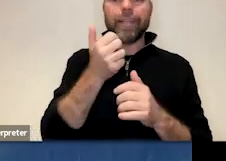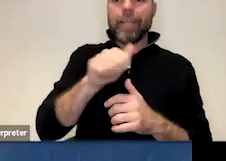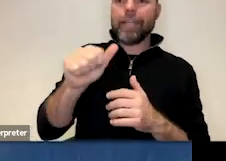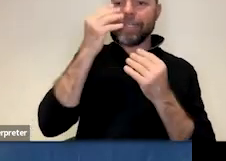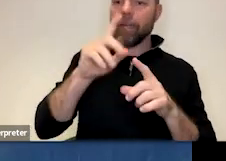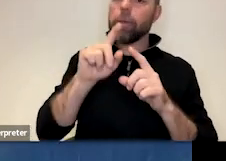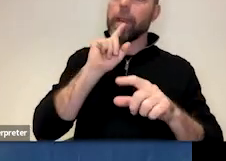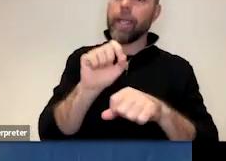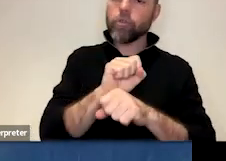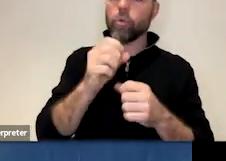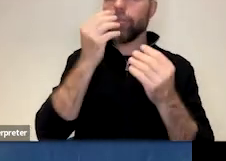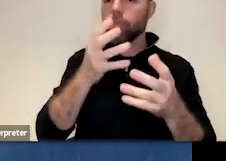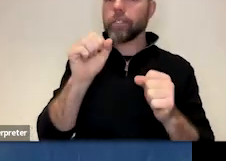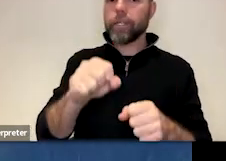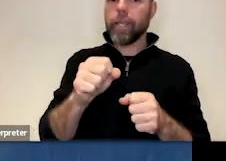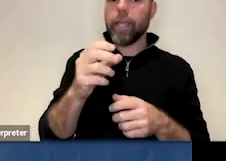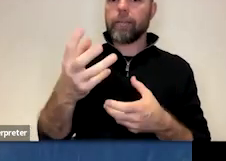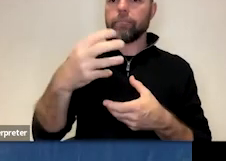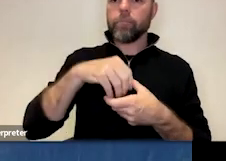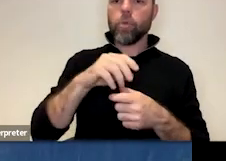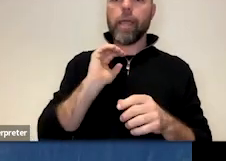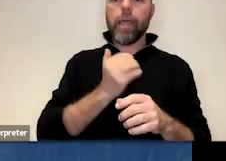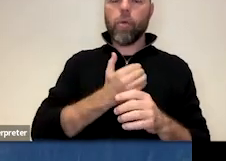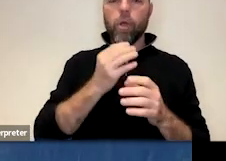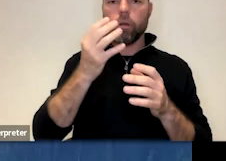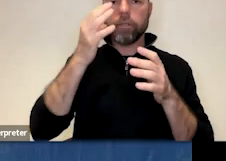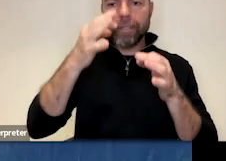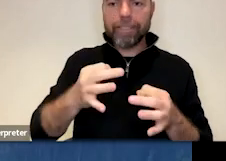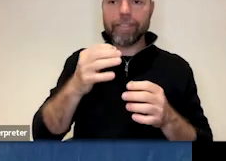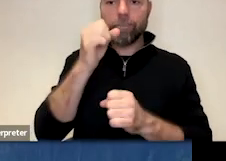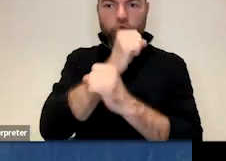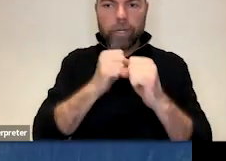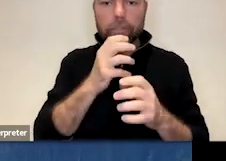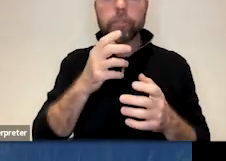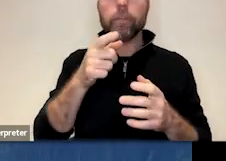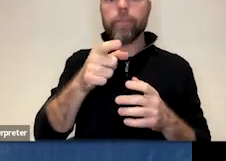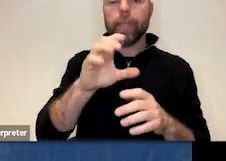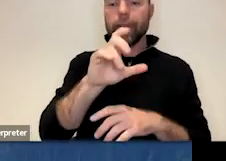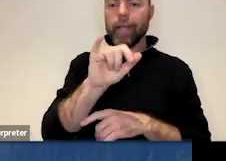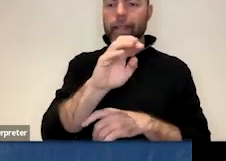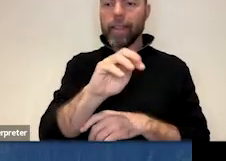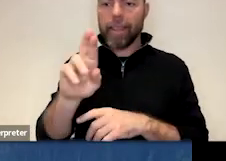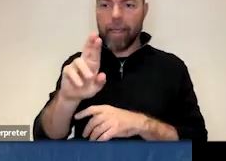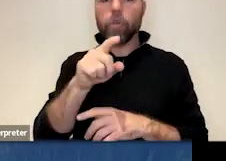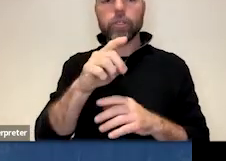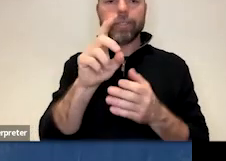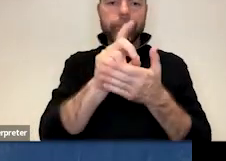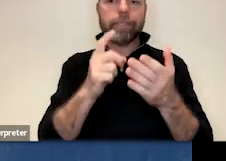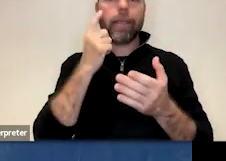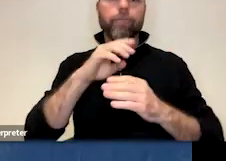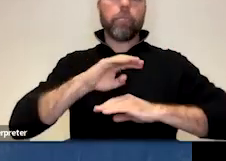information that can be informing our decisions and strategies. The Climate Risk and Resilience Portal is designed to meet this need,